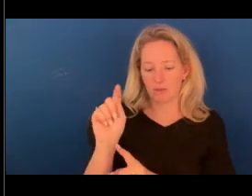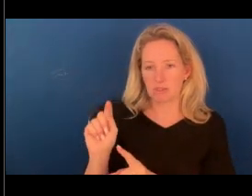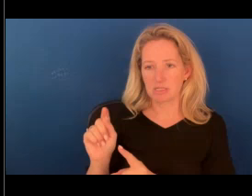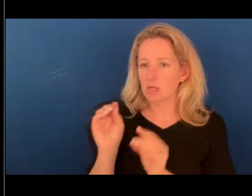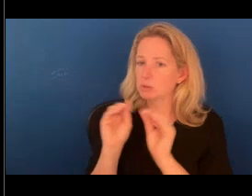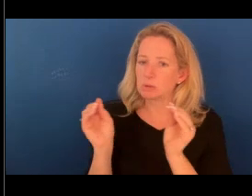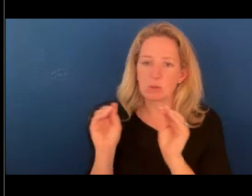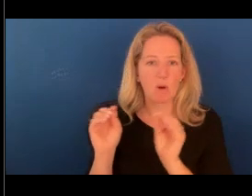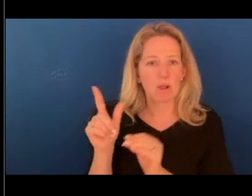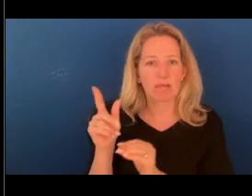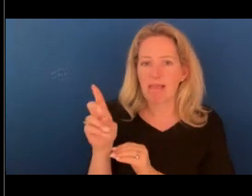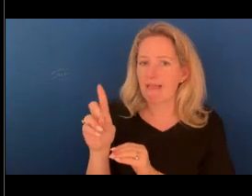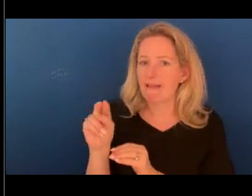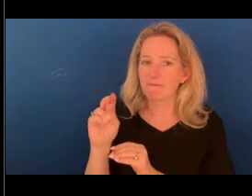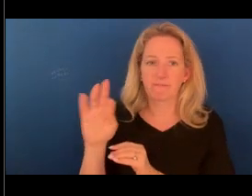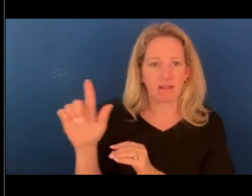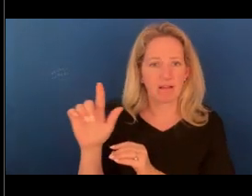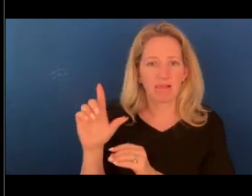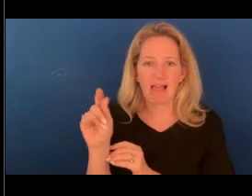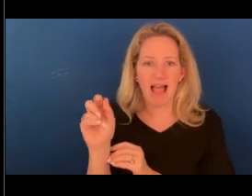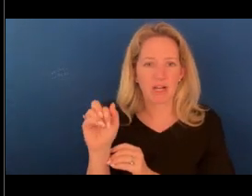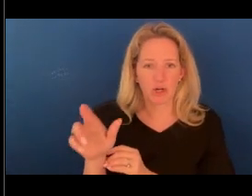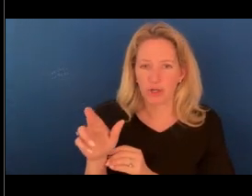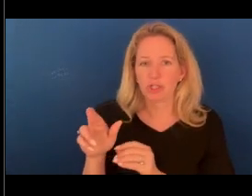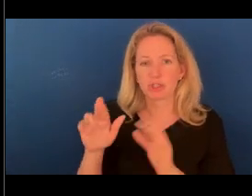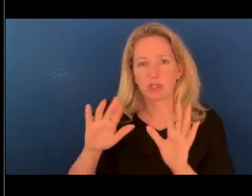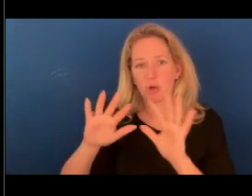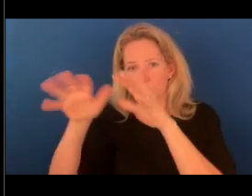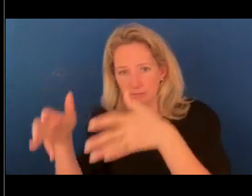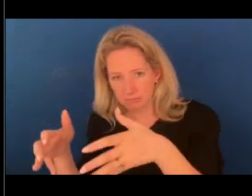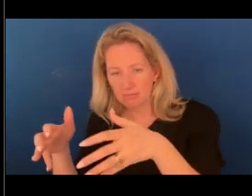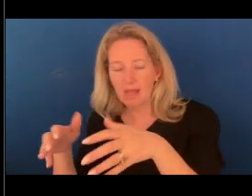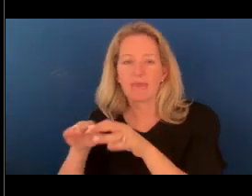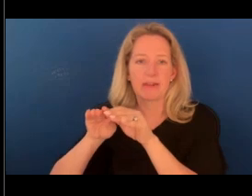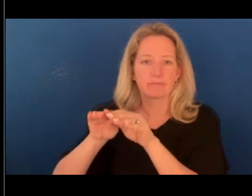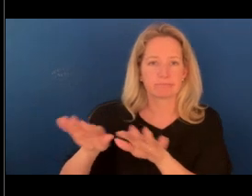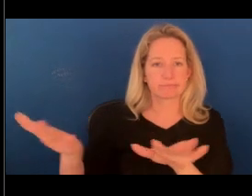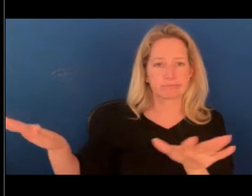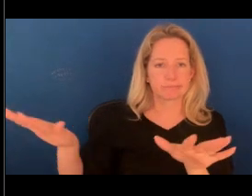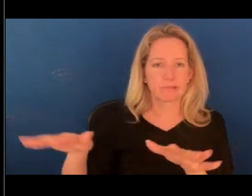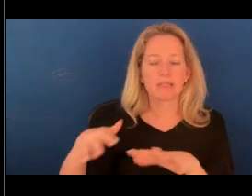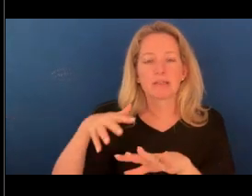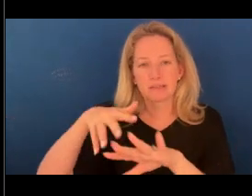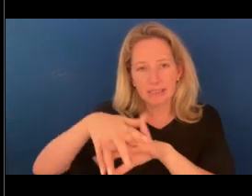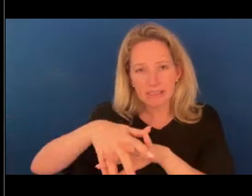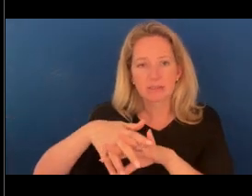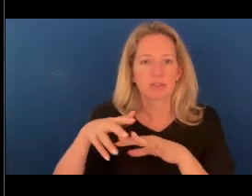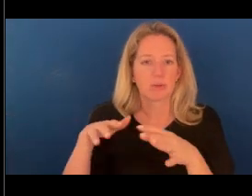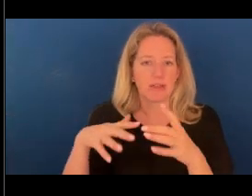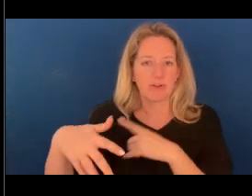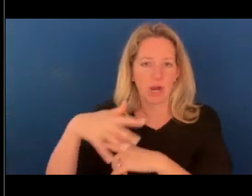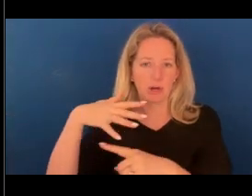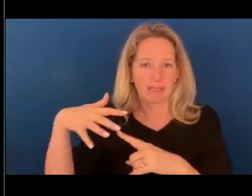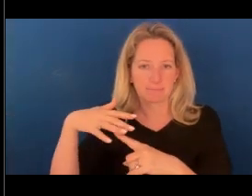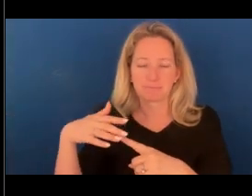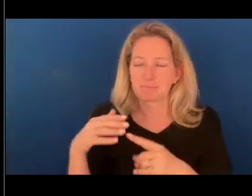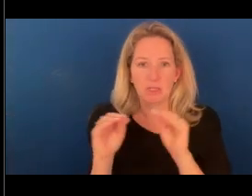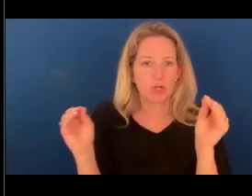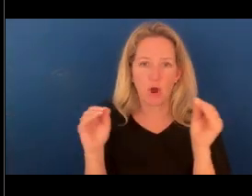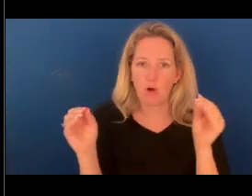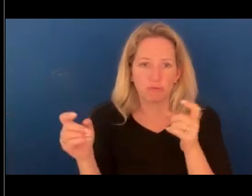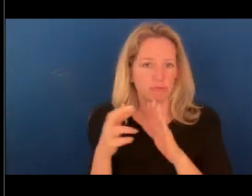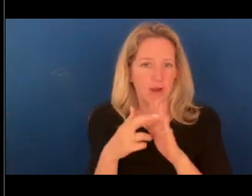landfill liners, and so a lot of that trash and marine debris just leachates, or that leachate gets into the environment. And there's no regulation